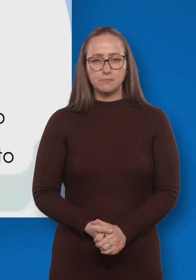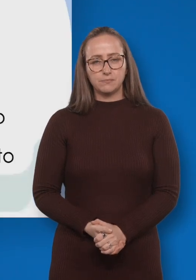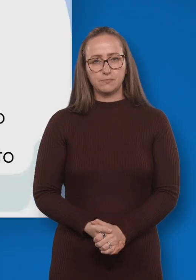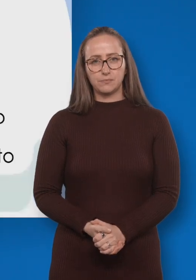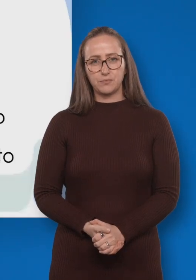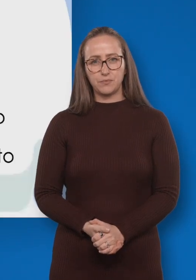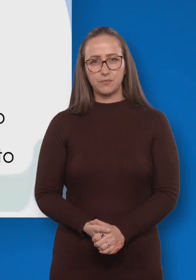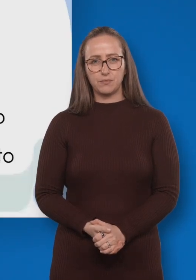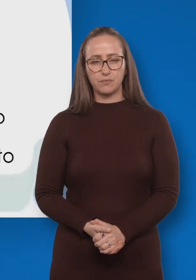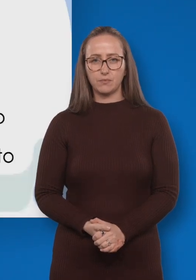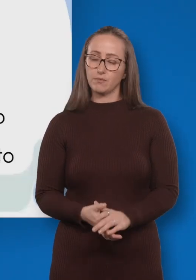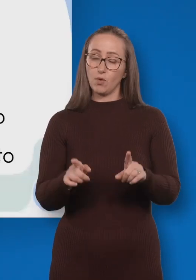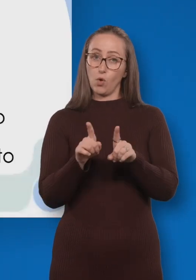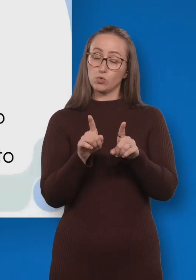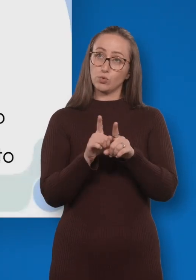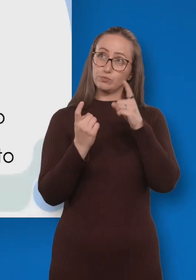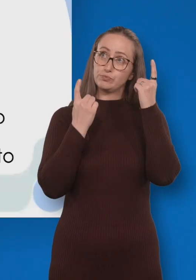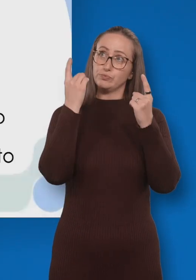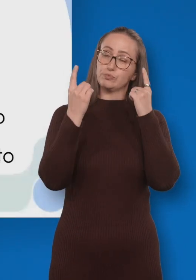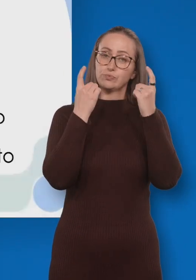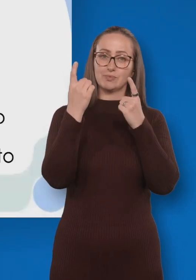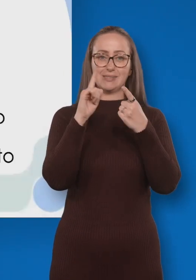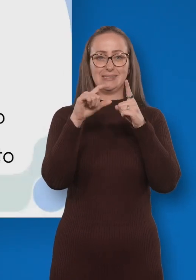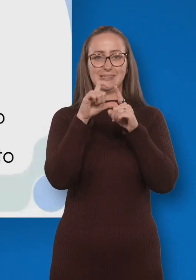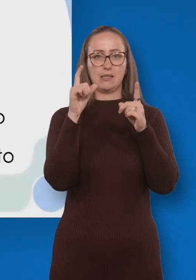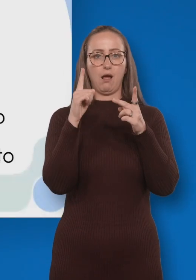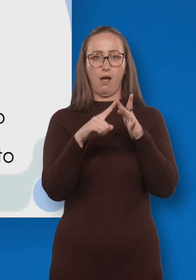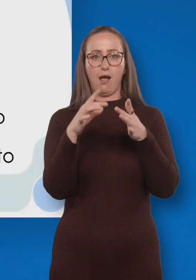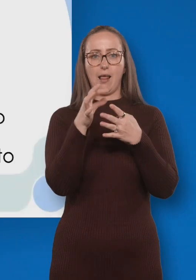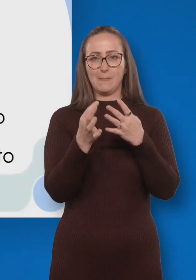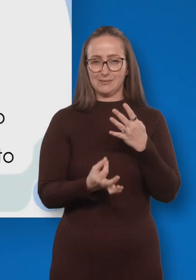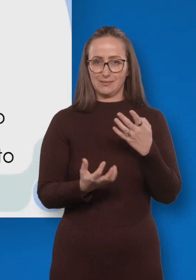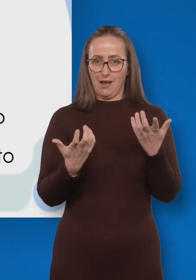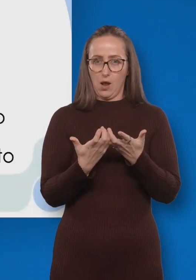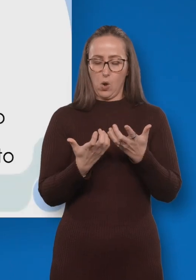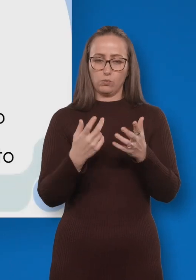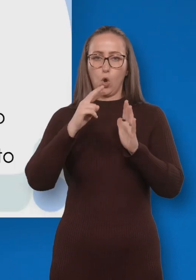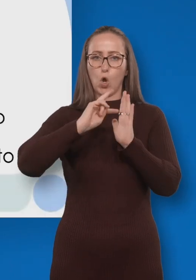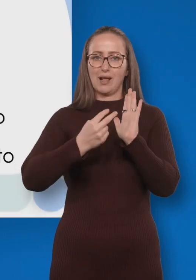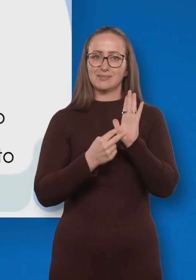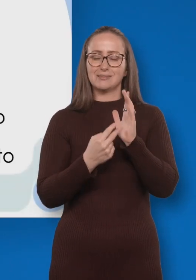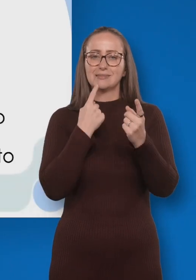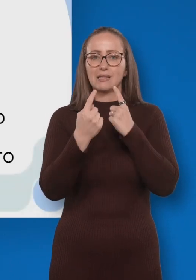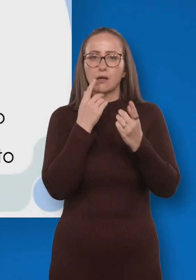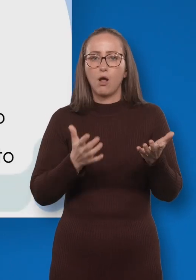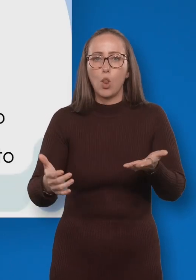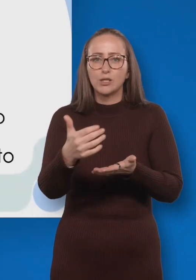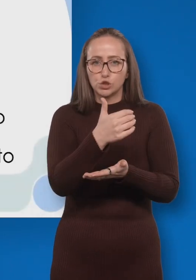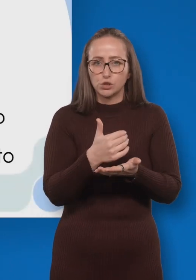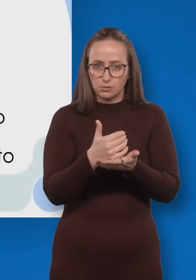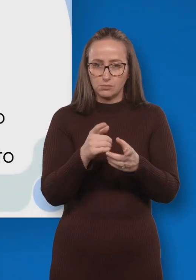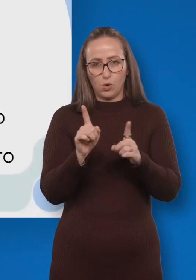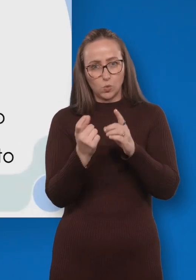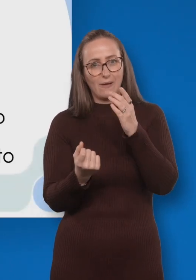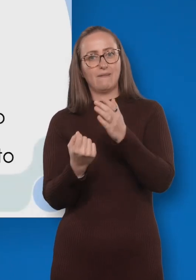So where we can also think about EDI elements is in organising data collection and also events